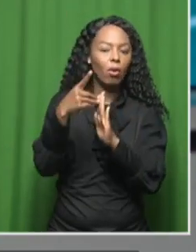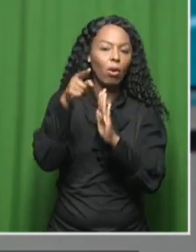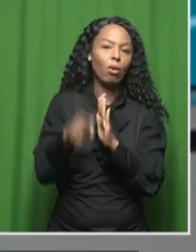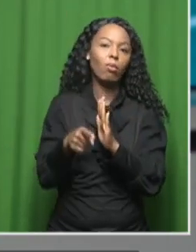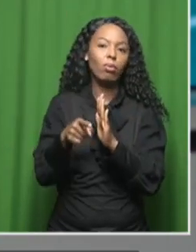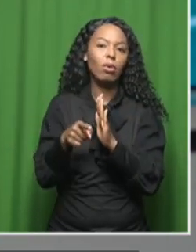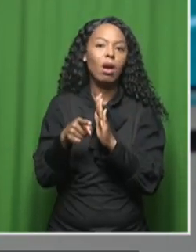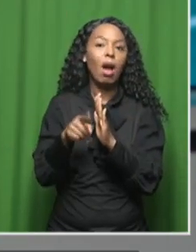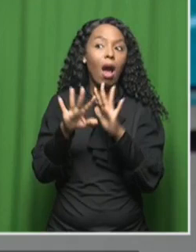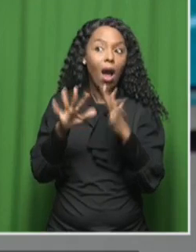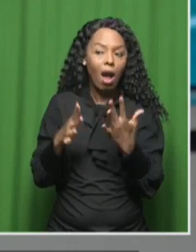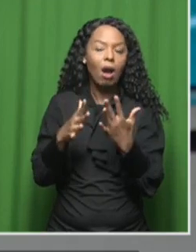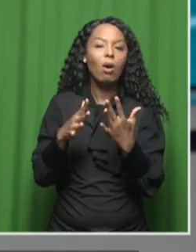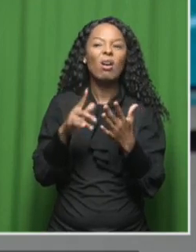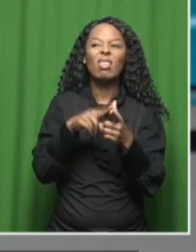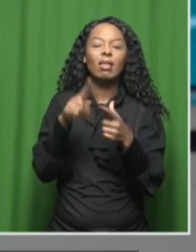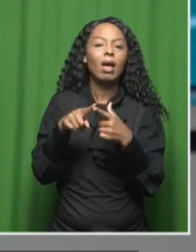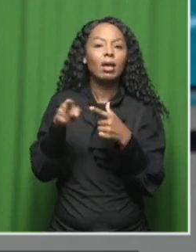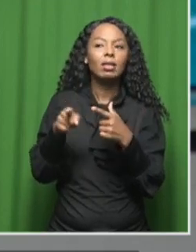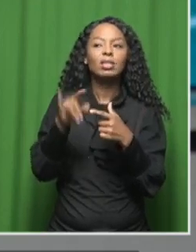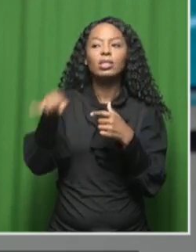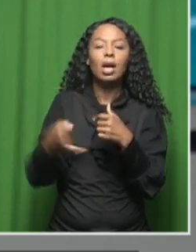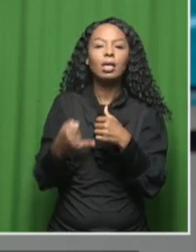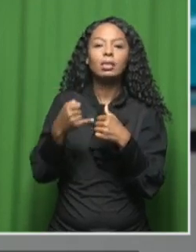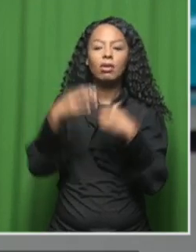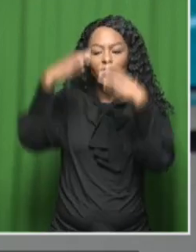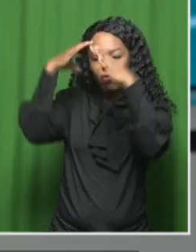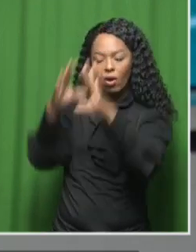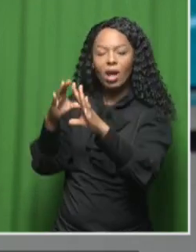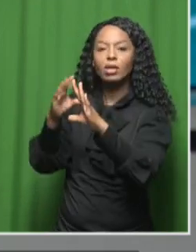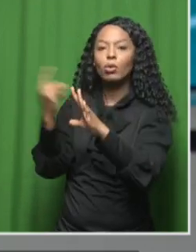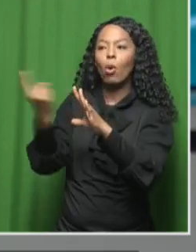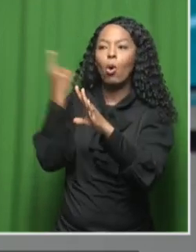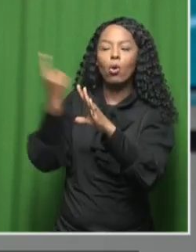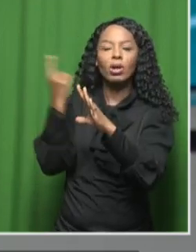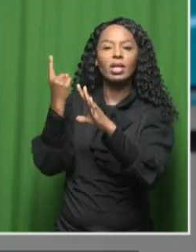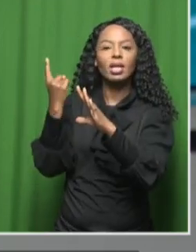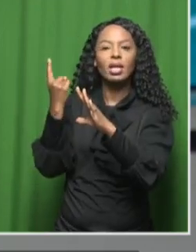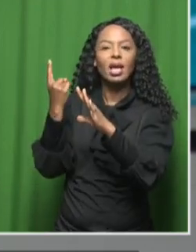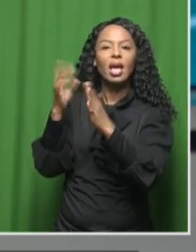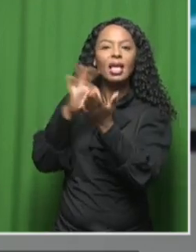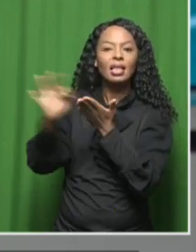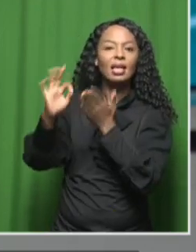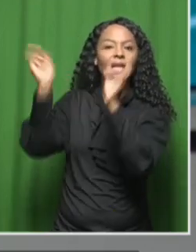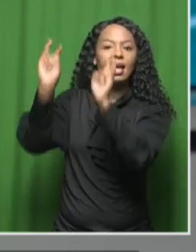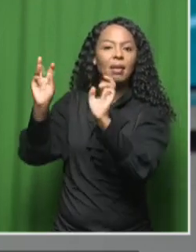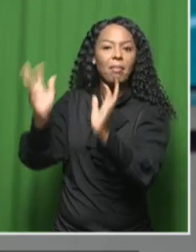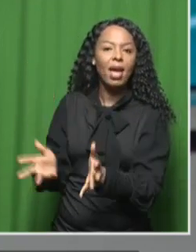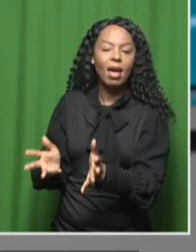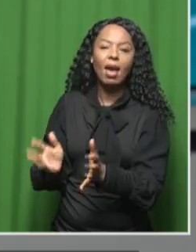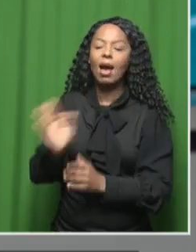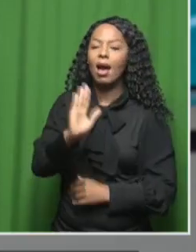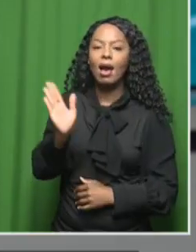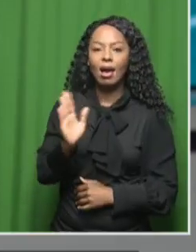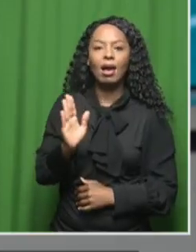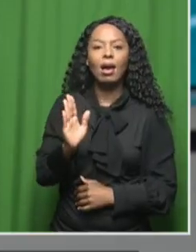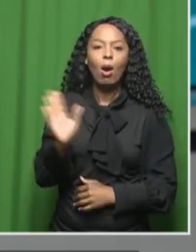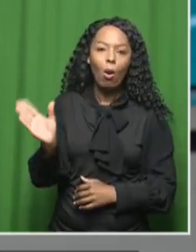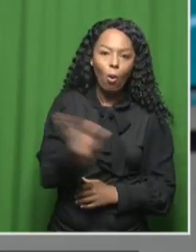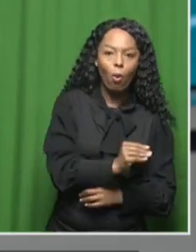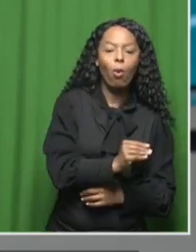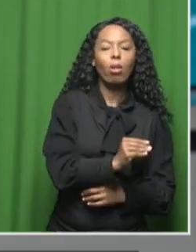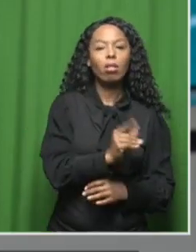projects. But as I say, we should not see the carbon trading as a solution to the global warming problem,